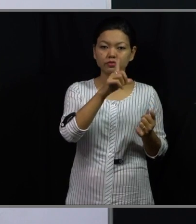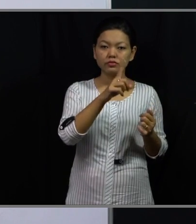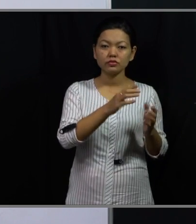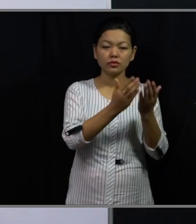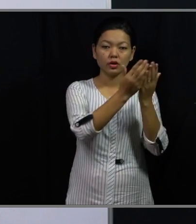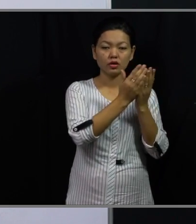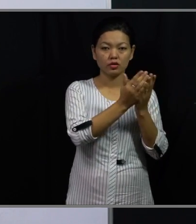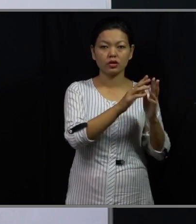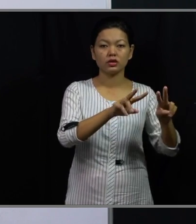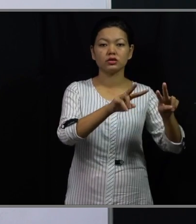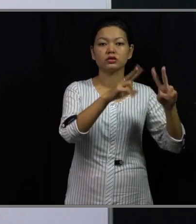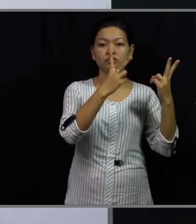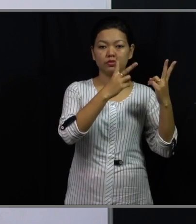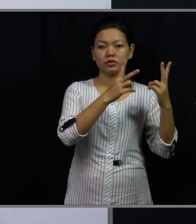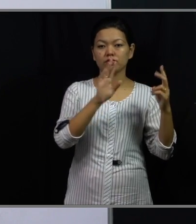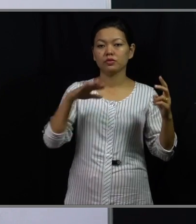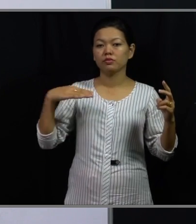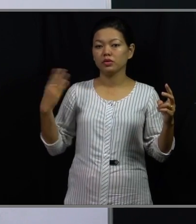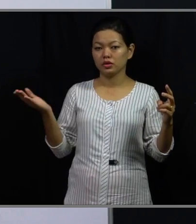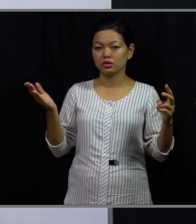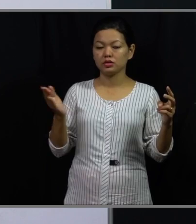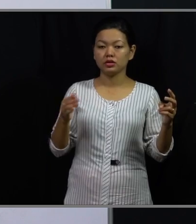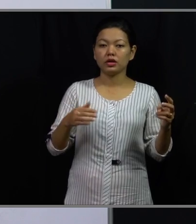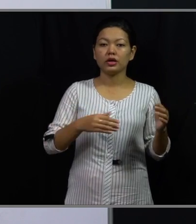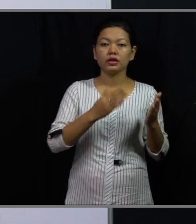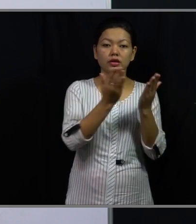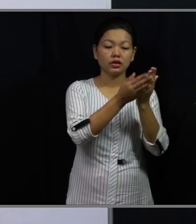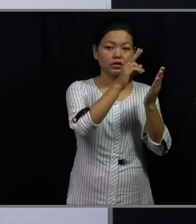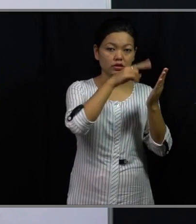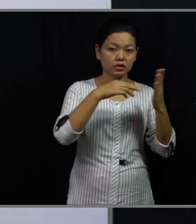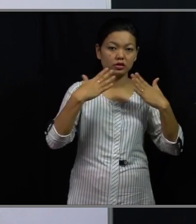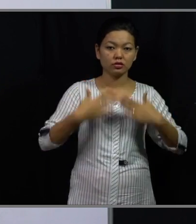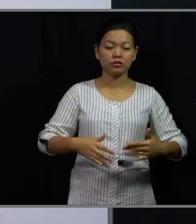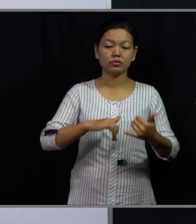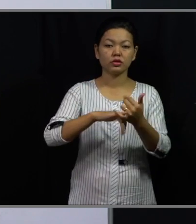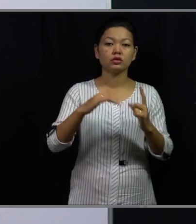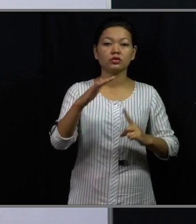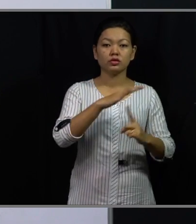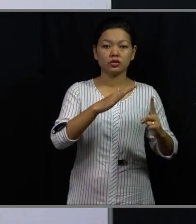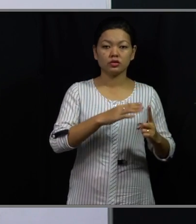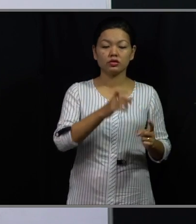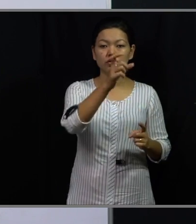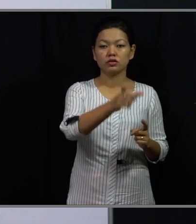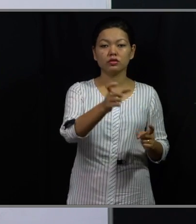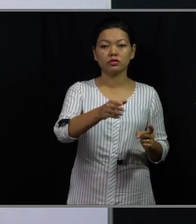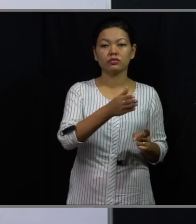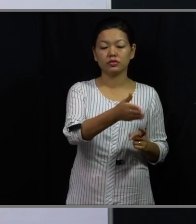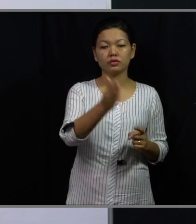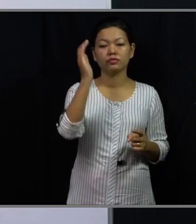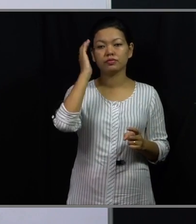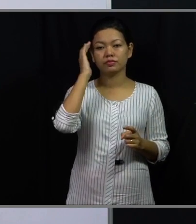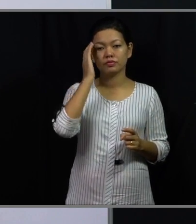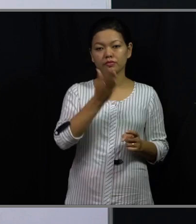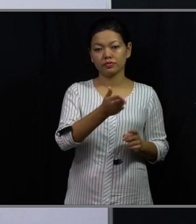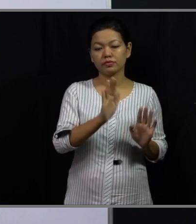social science in order to study the human society. So that is the belief of this school of